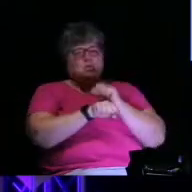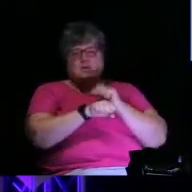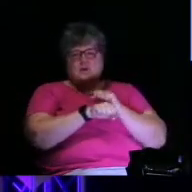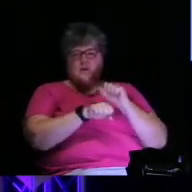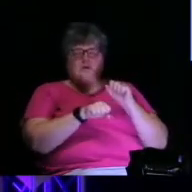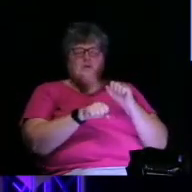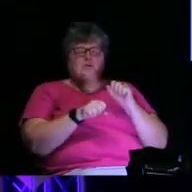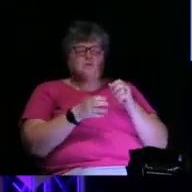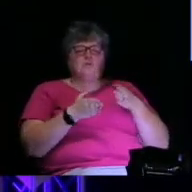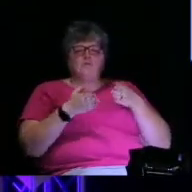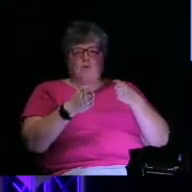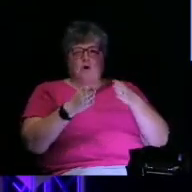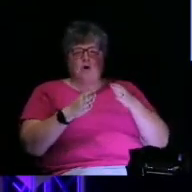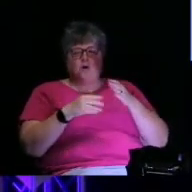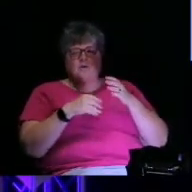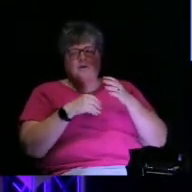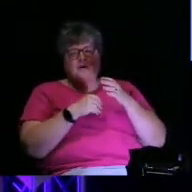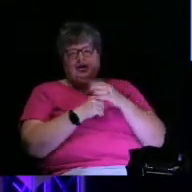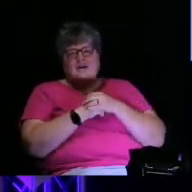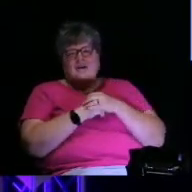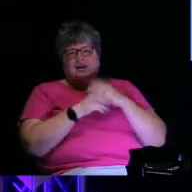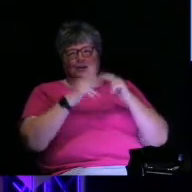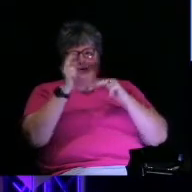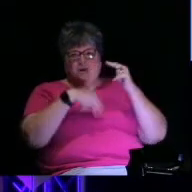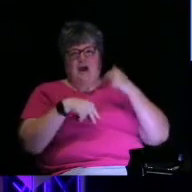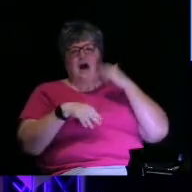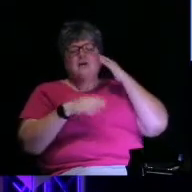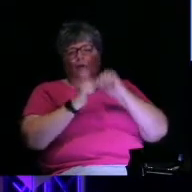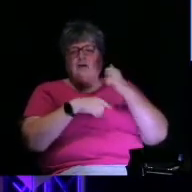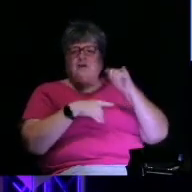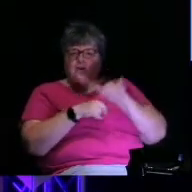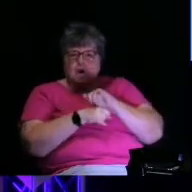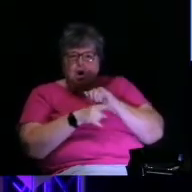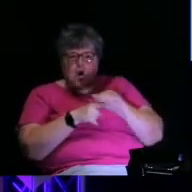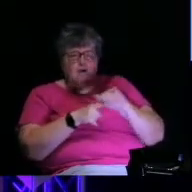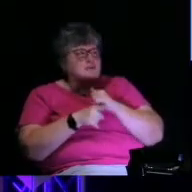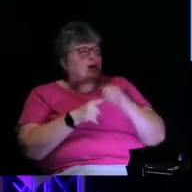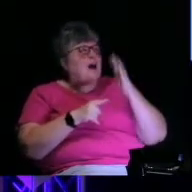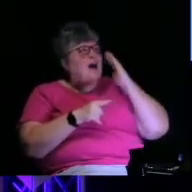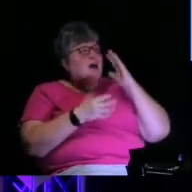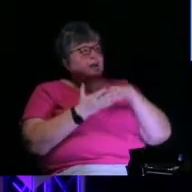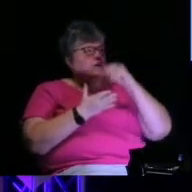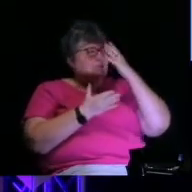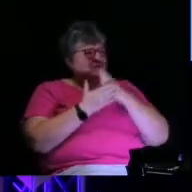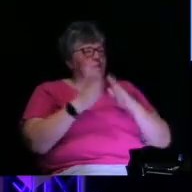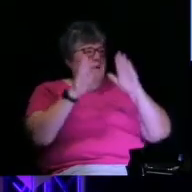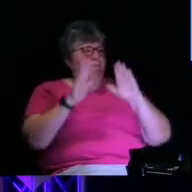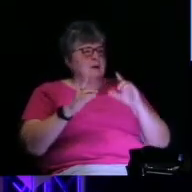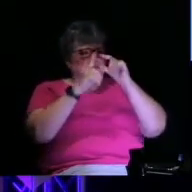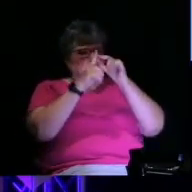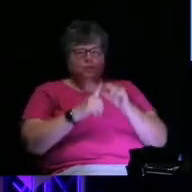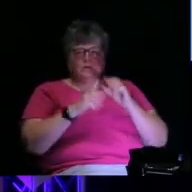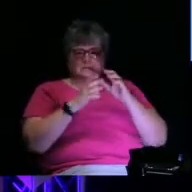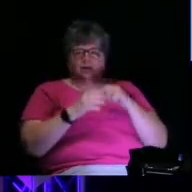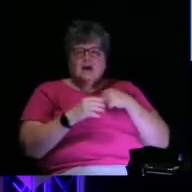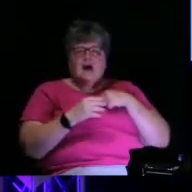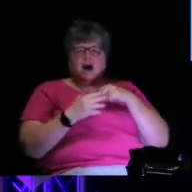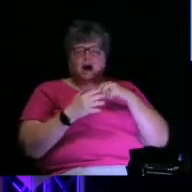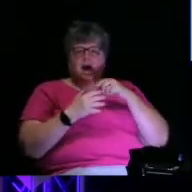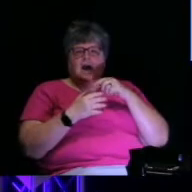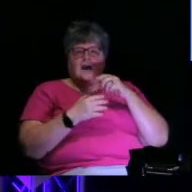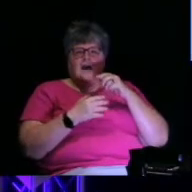construction. I could curse now. I learned how to curse on the construction crew. I learned some amazing words. And a lot of them I learned them because they were yelling them at